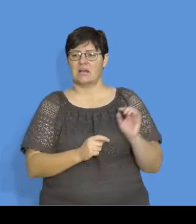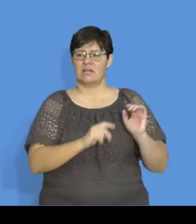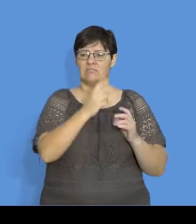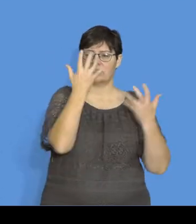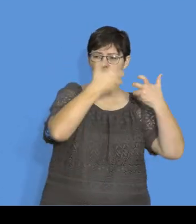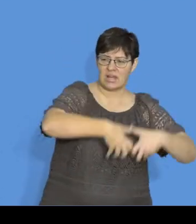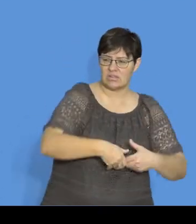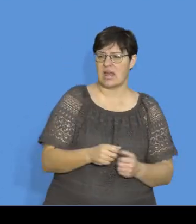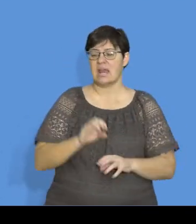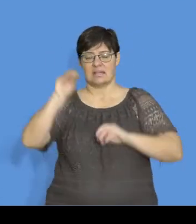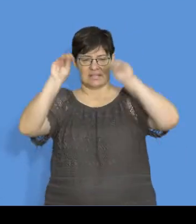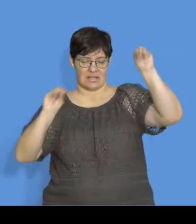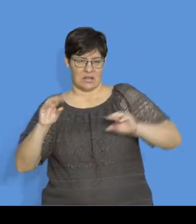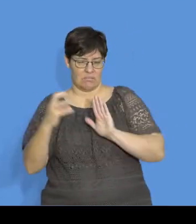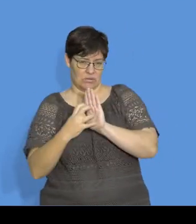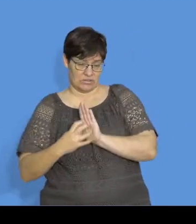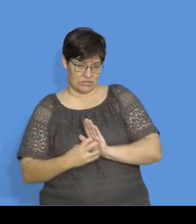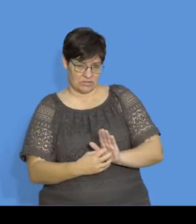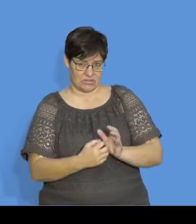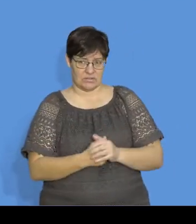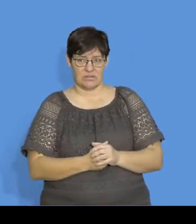and scatter plot. We'll finish with scatter plot.